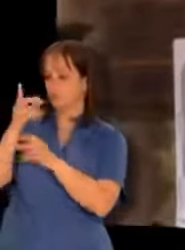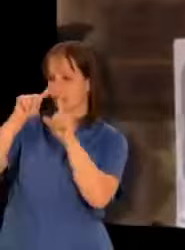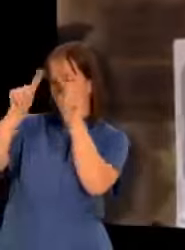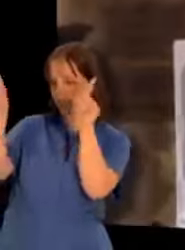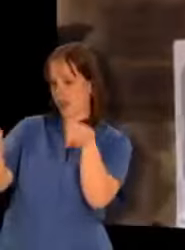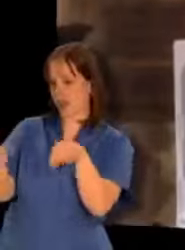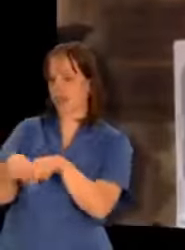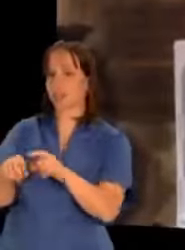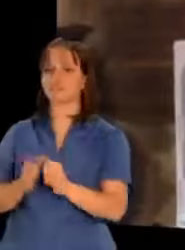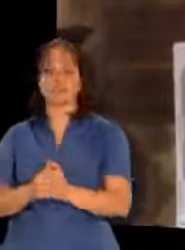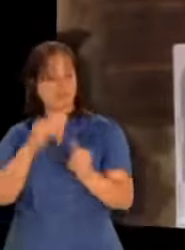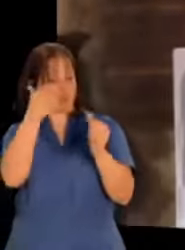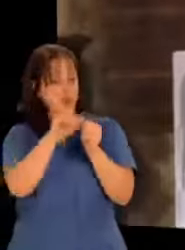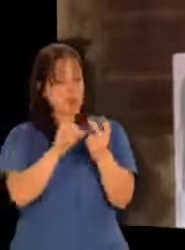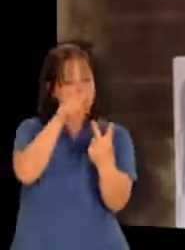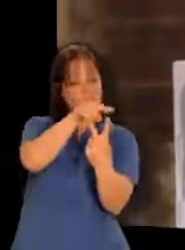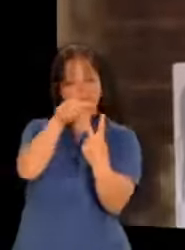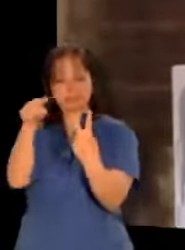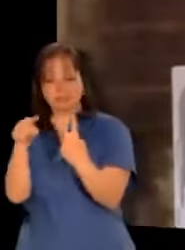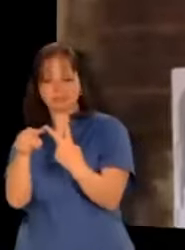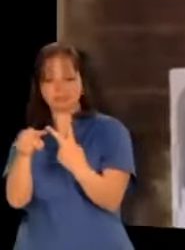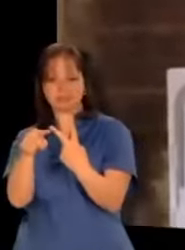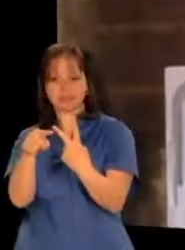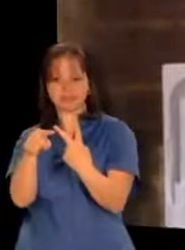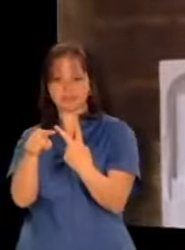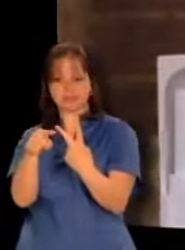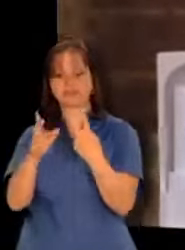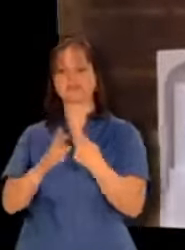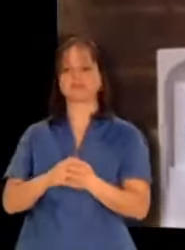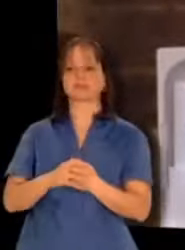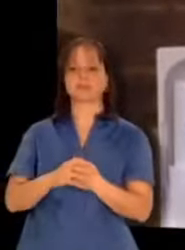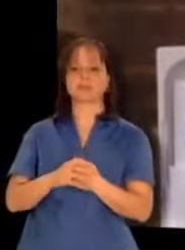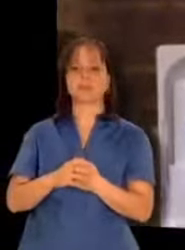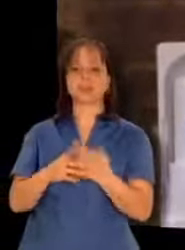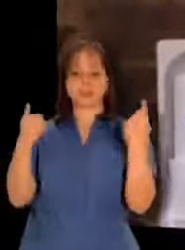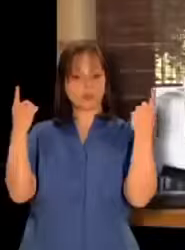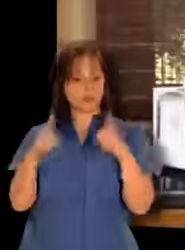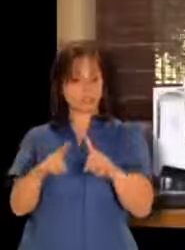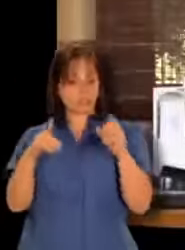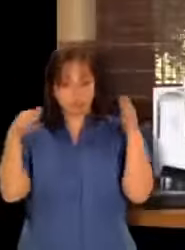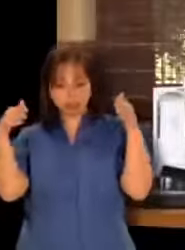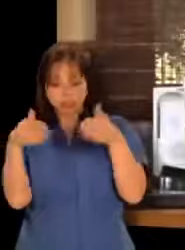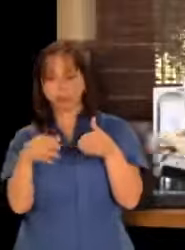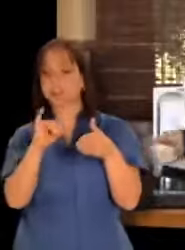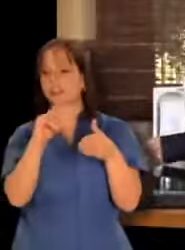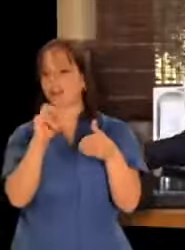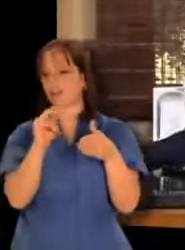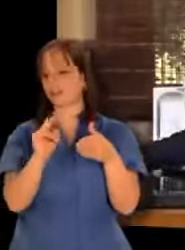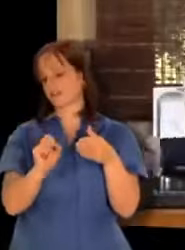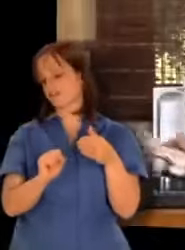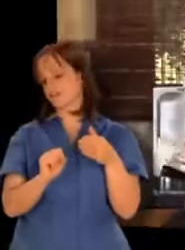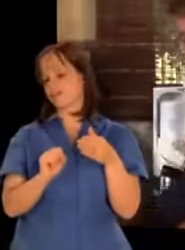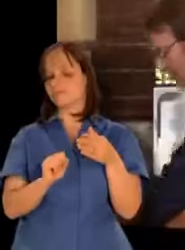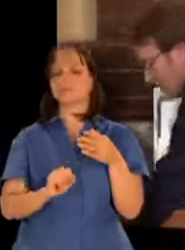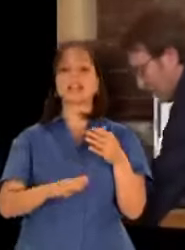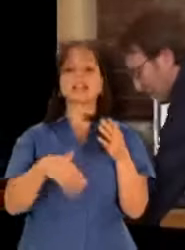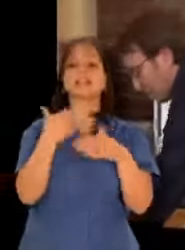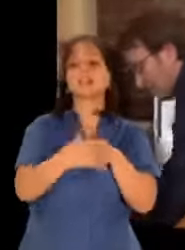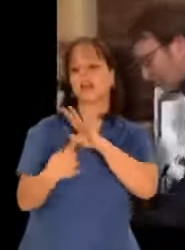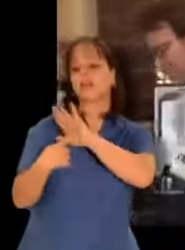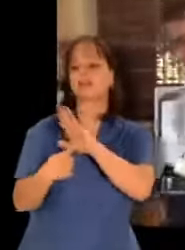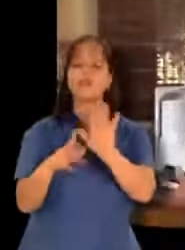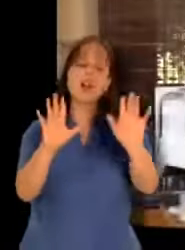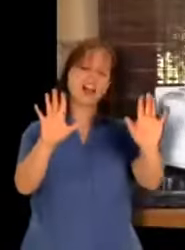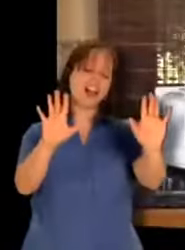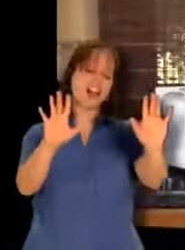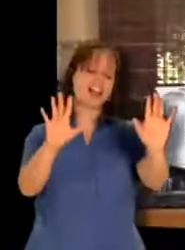remember that, two most important qualities when you are looking at an ionizer. The next thing I'm going to show you, well, let's compare a few